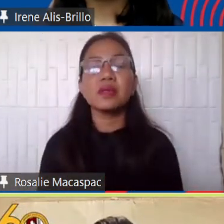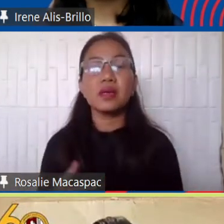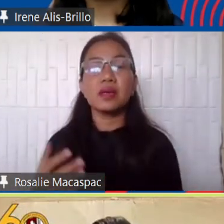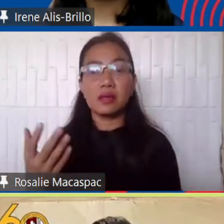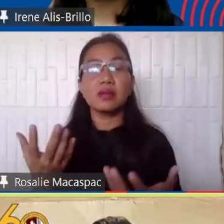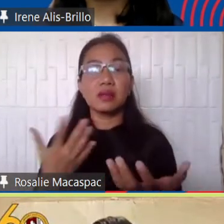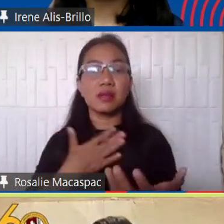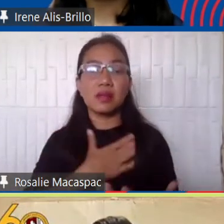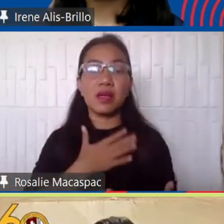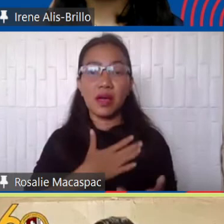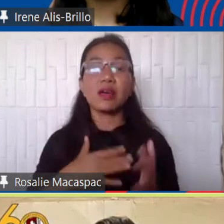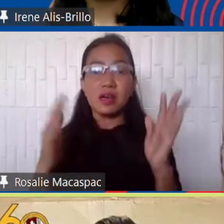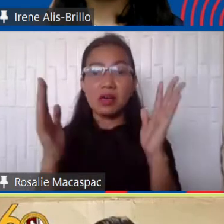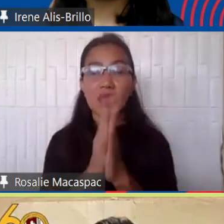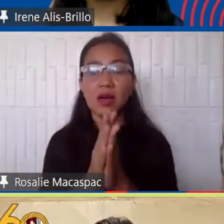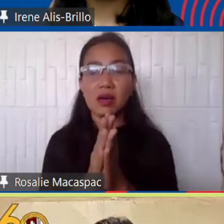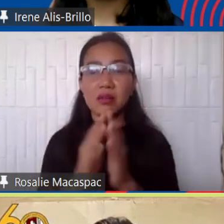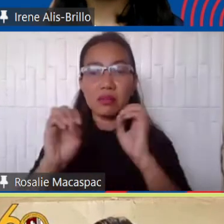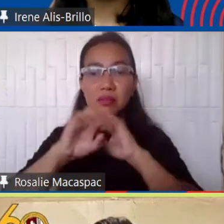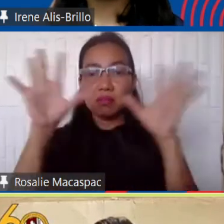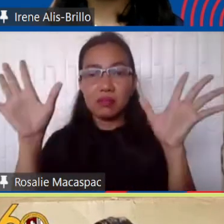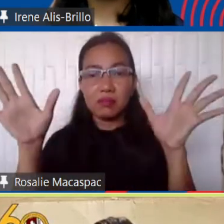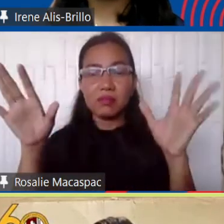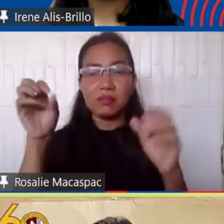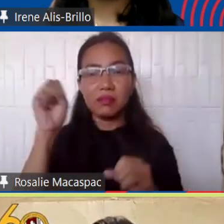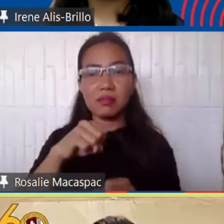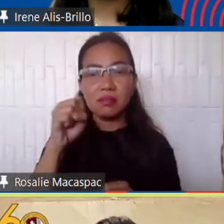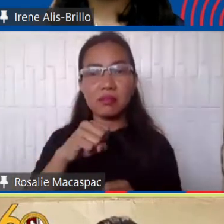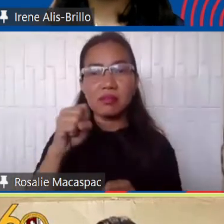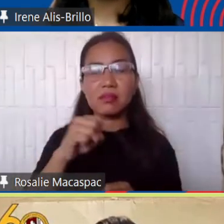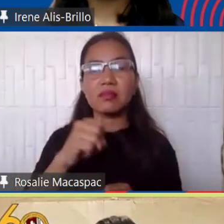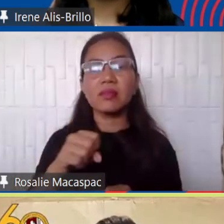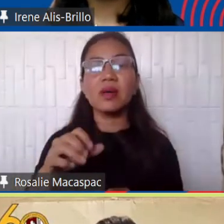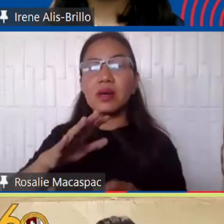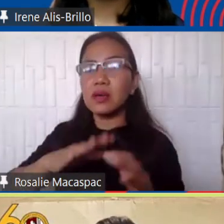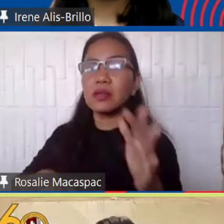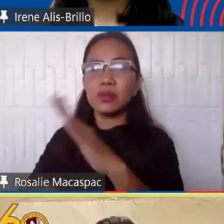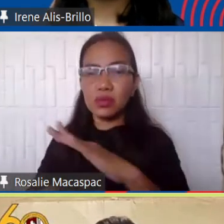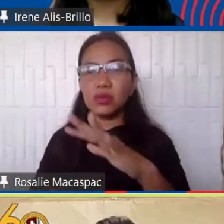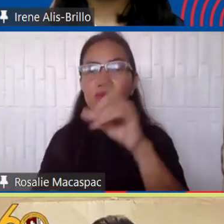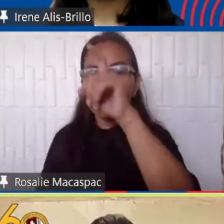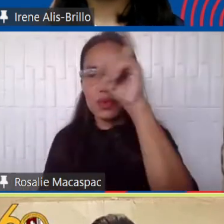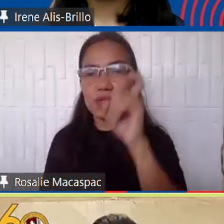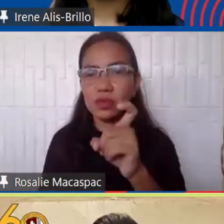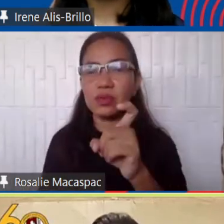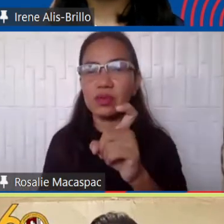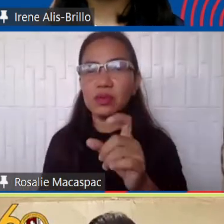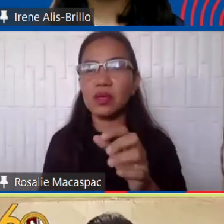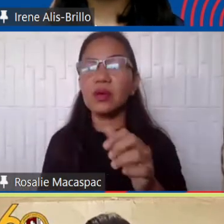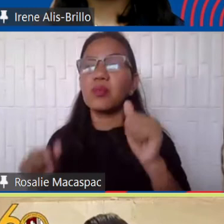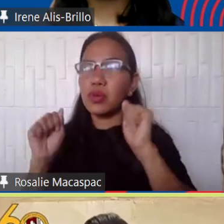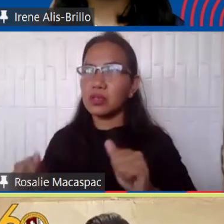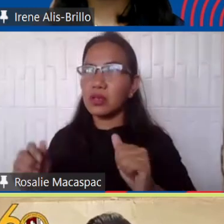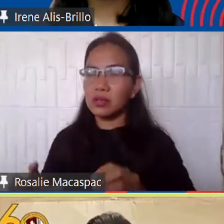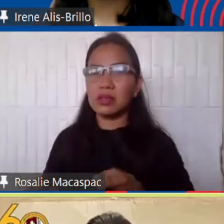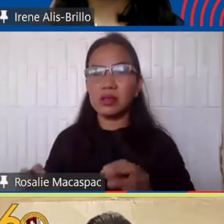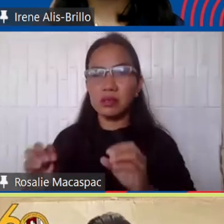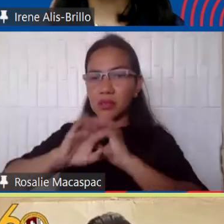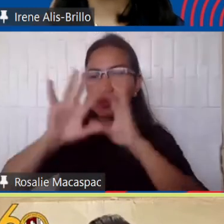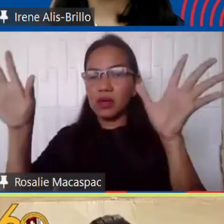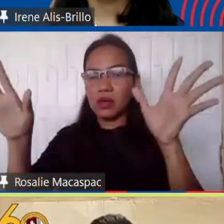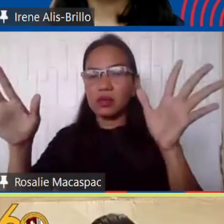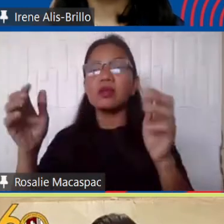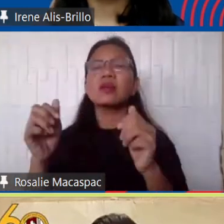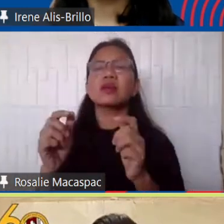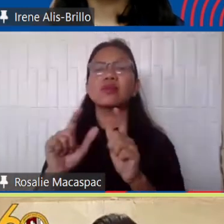you're asking that question because those questions are the ones that can be addressed, by librarians. So